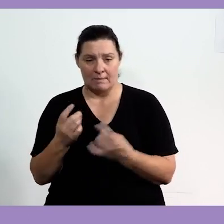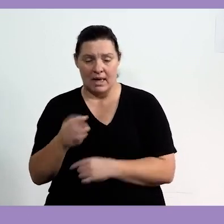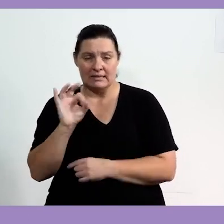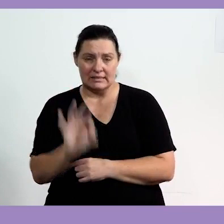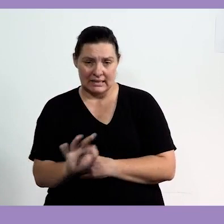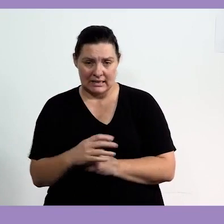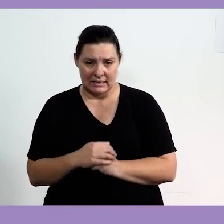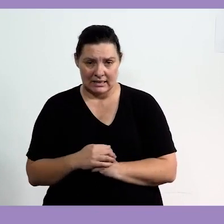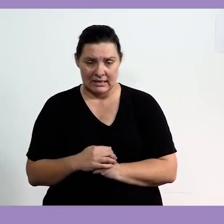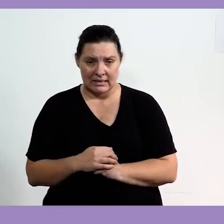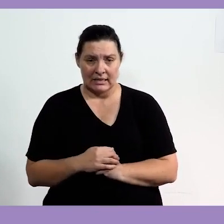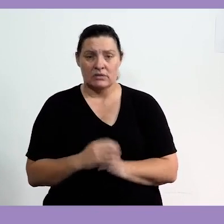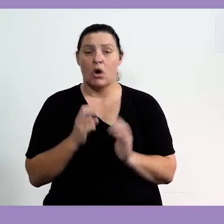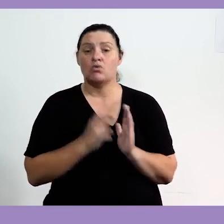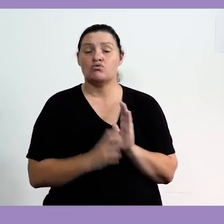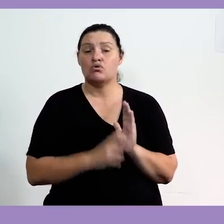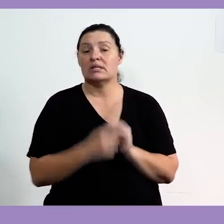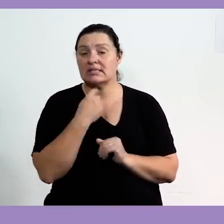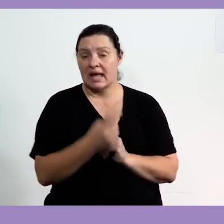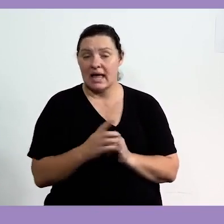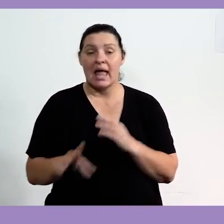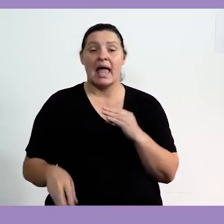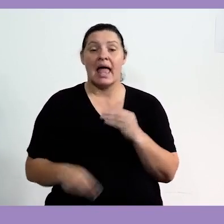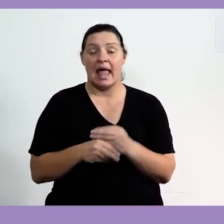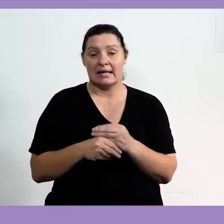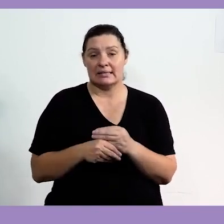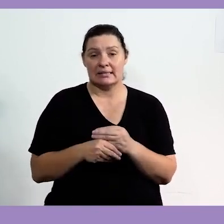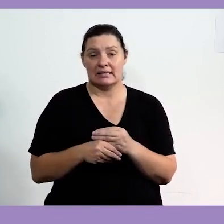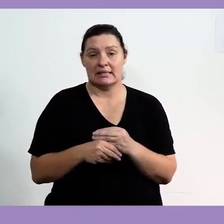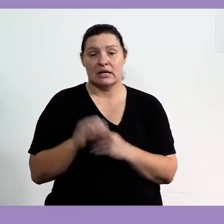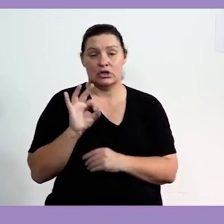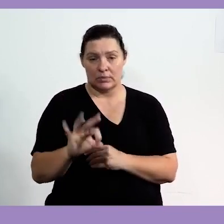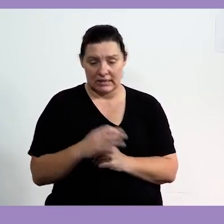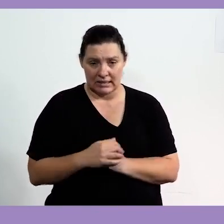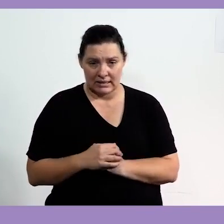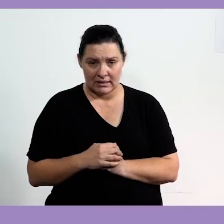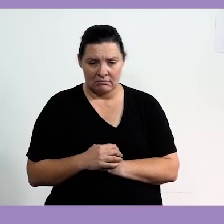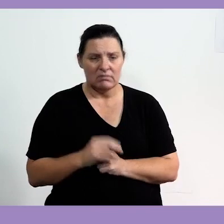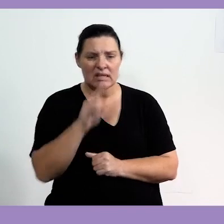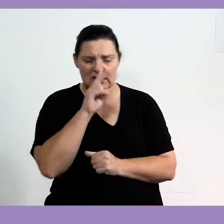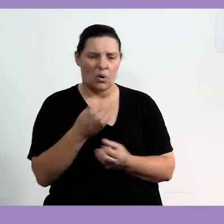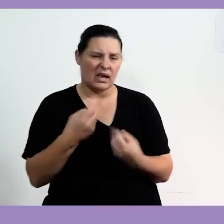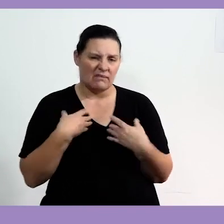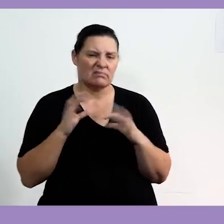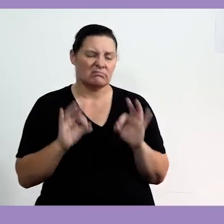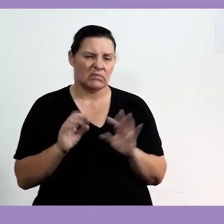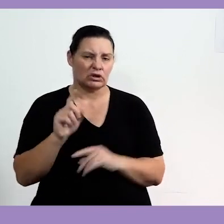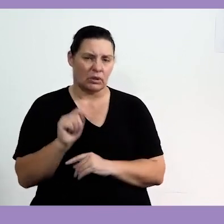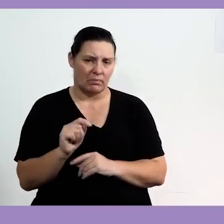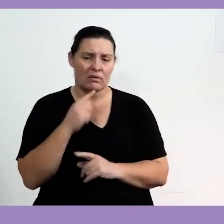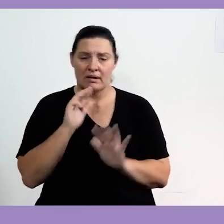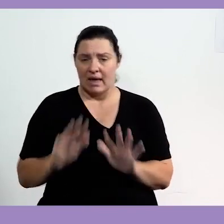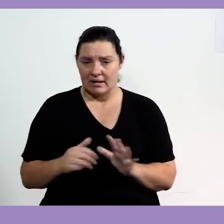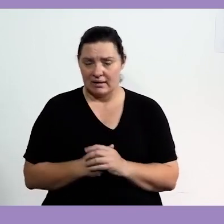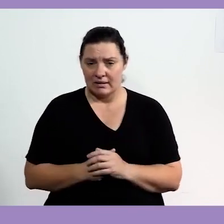the term number, which is 3. And then our rule says we are going to add 3. Let's see if it will give us our actual